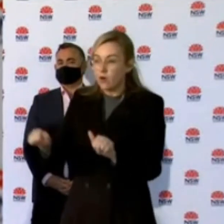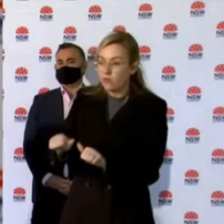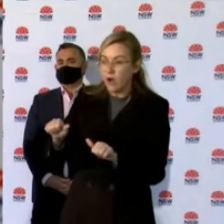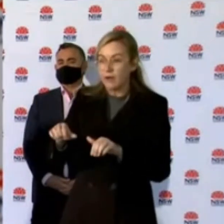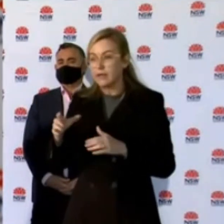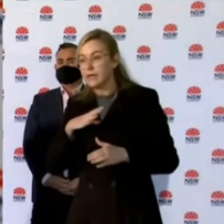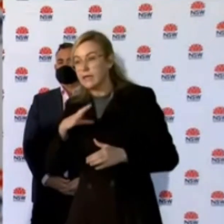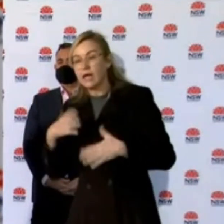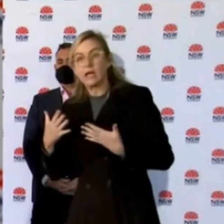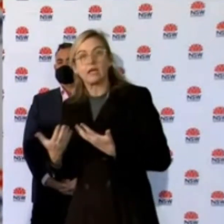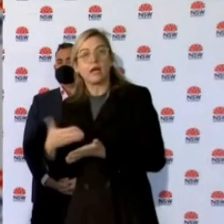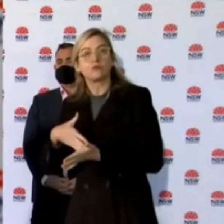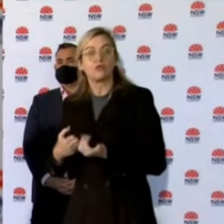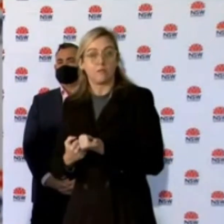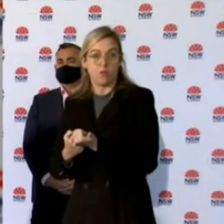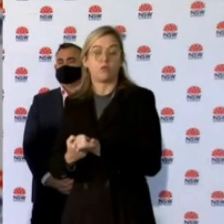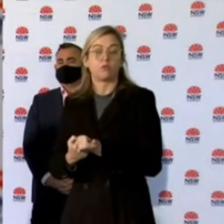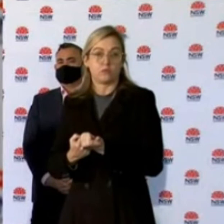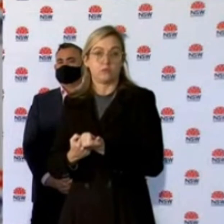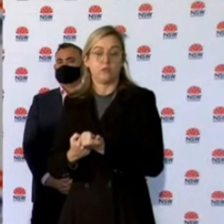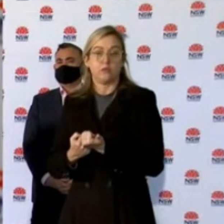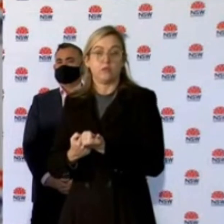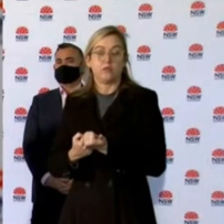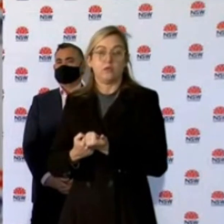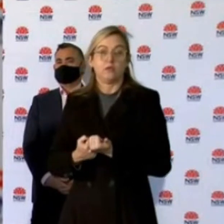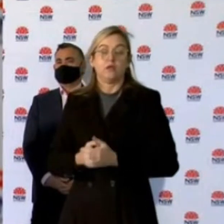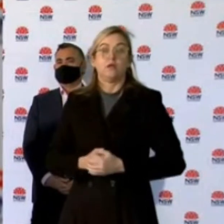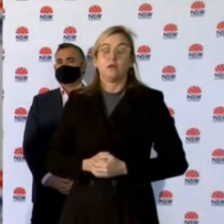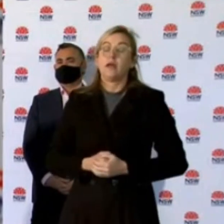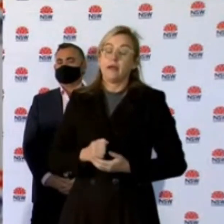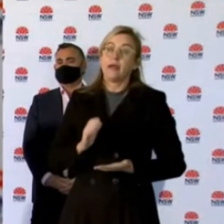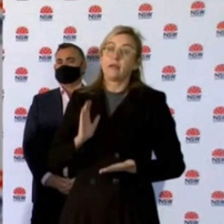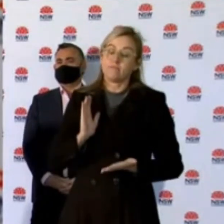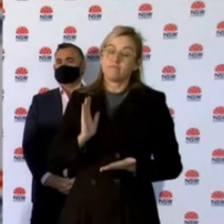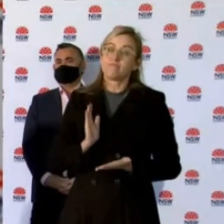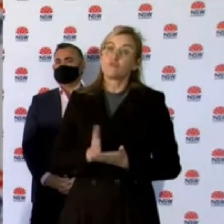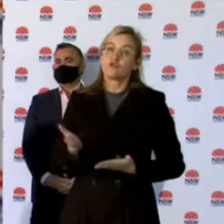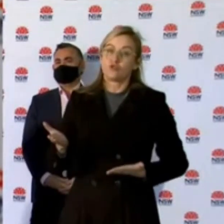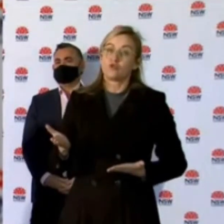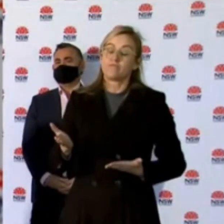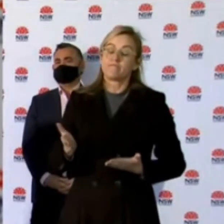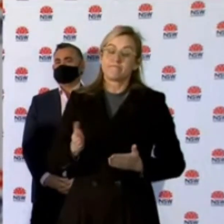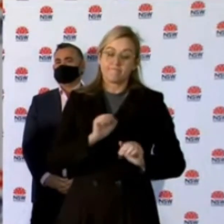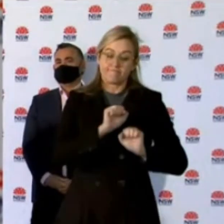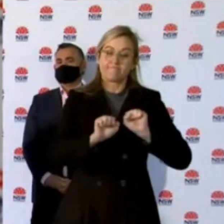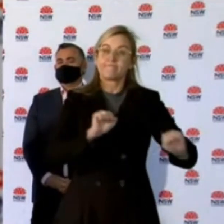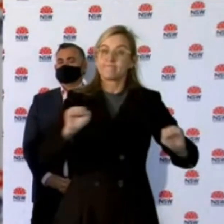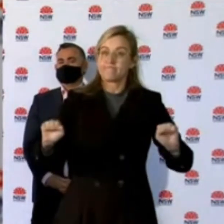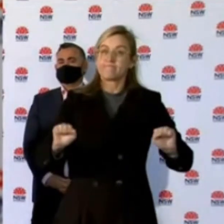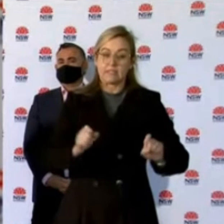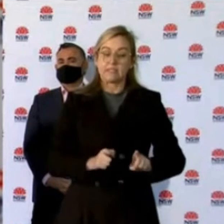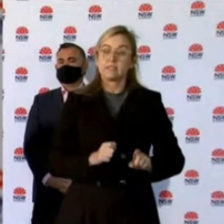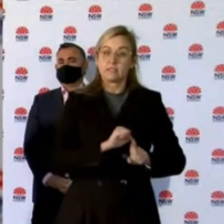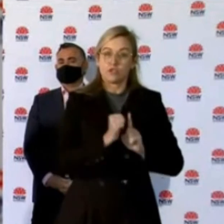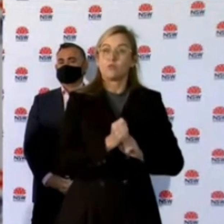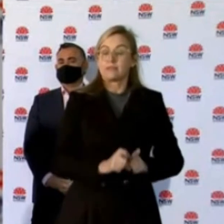in this together. We keep saying that, but it's the truth. And the one consolation we have is when we think about how tough individuals or ourselves might be feeling or